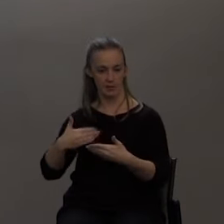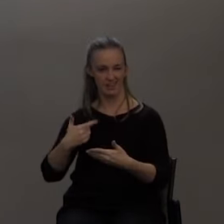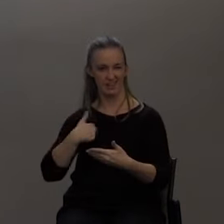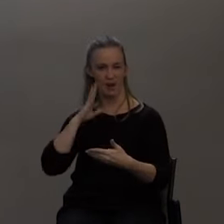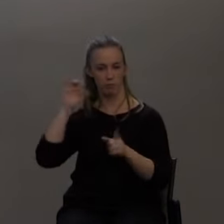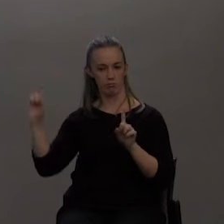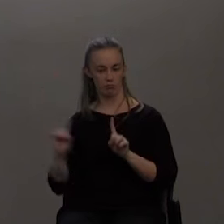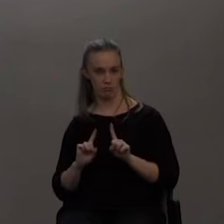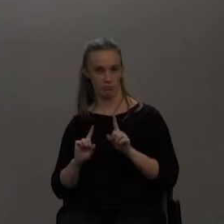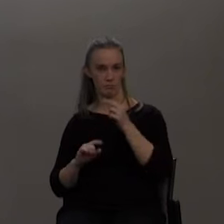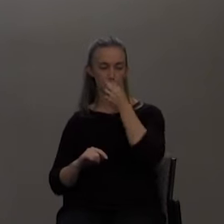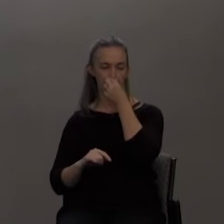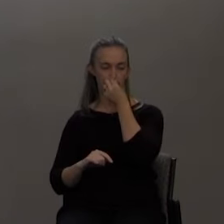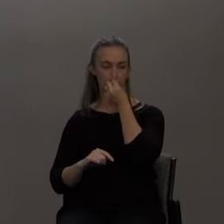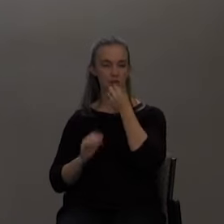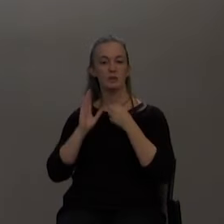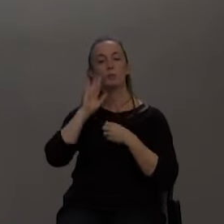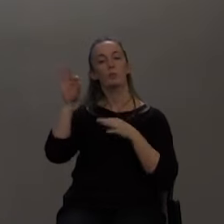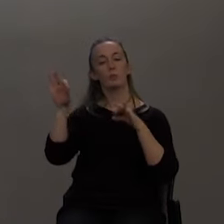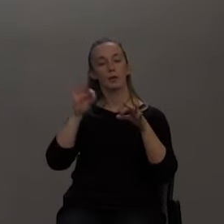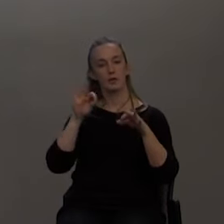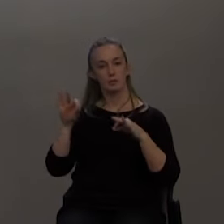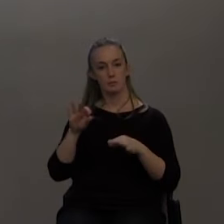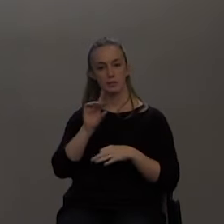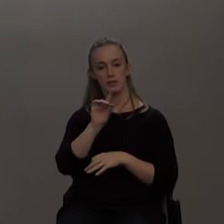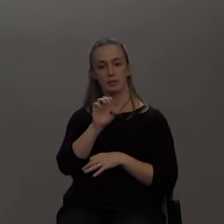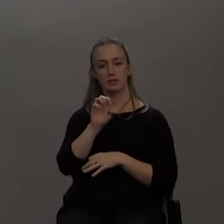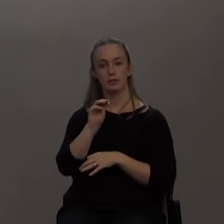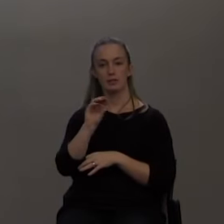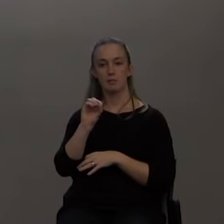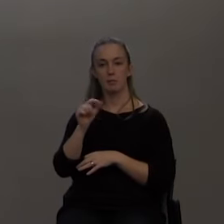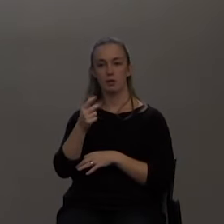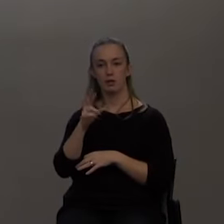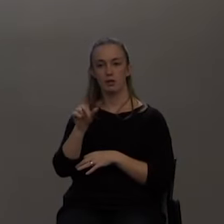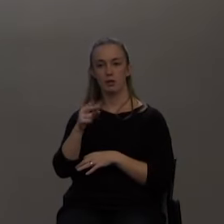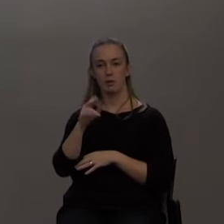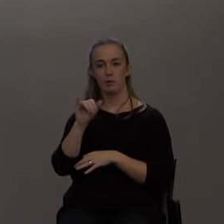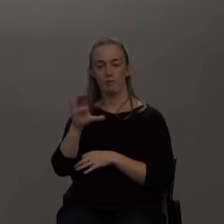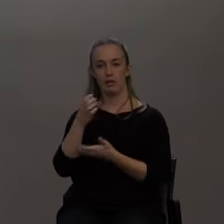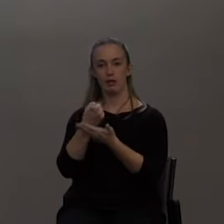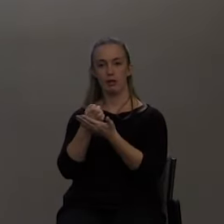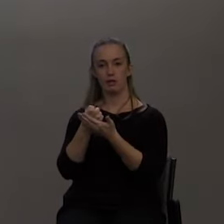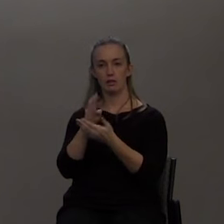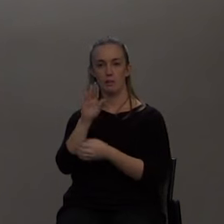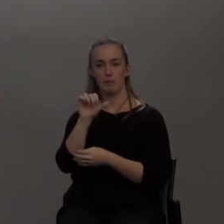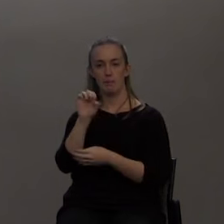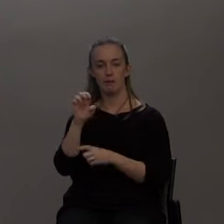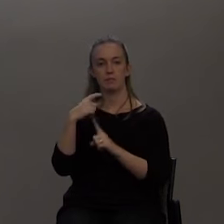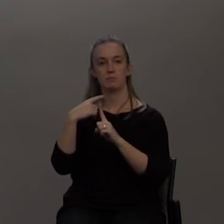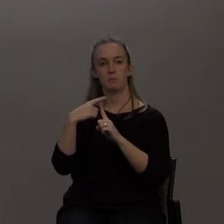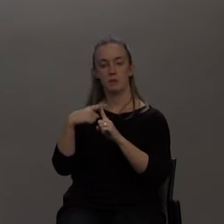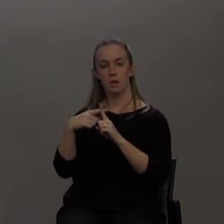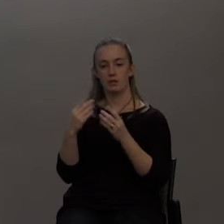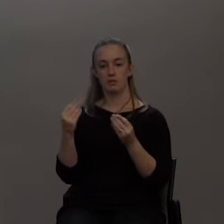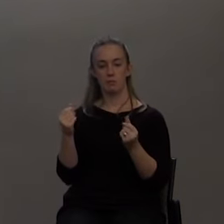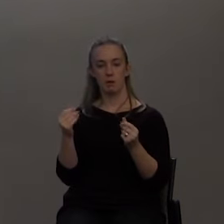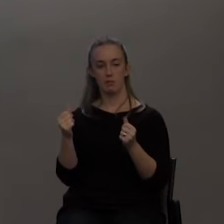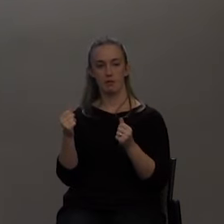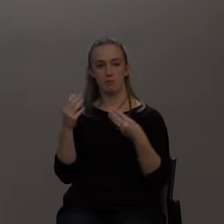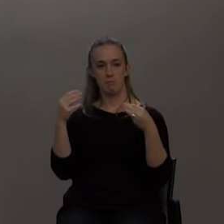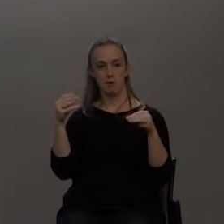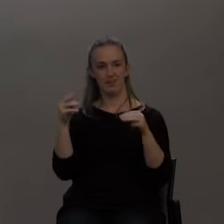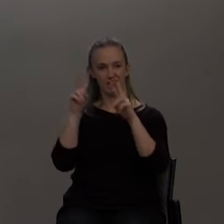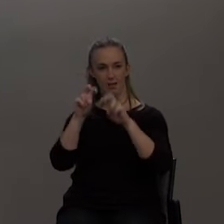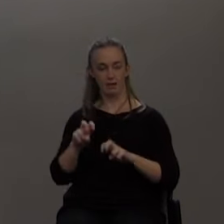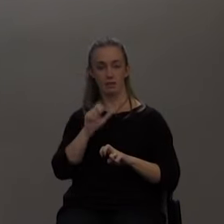to walk you through, like I said, the demographic, economic base, and the real estate market analysis. And not just give